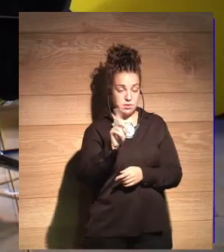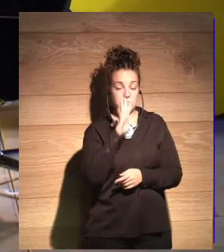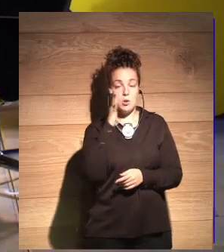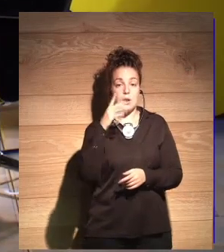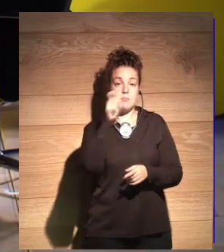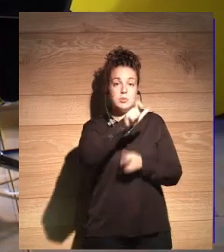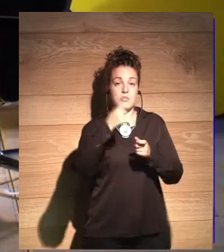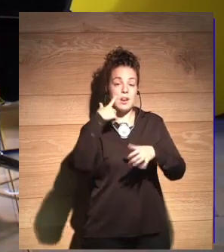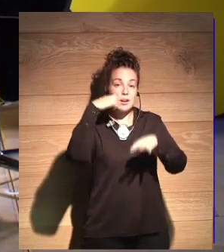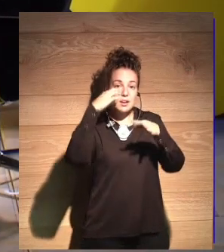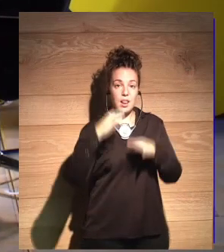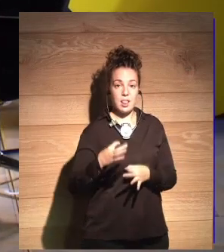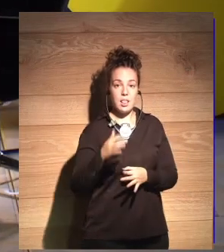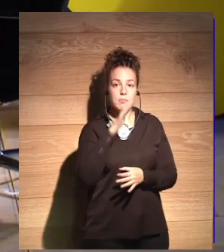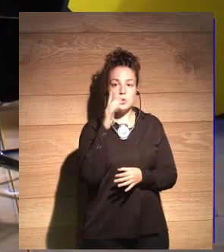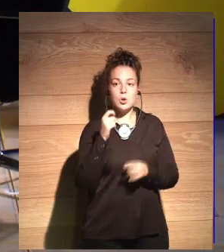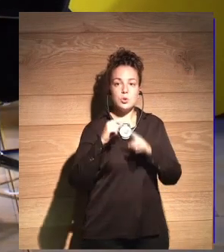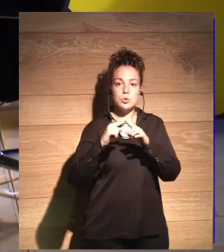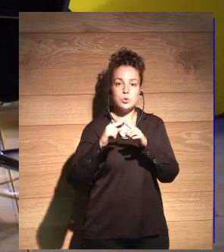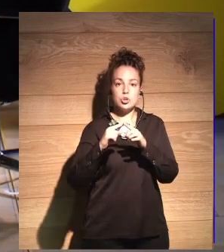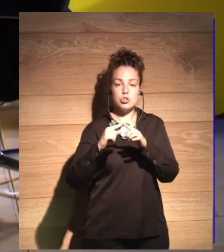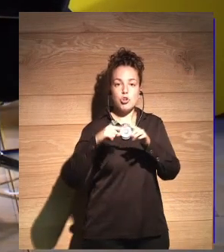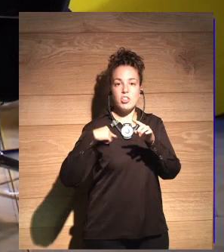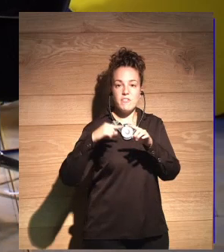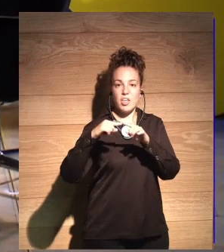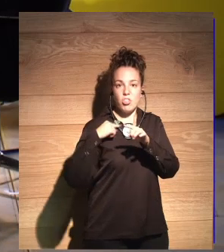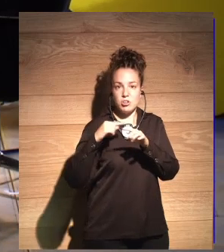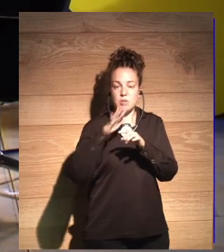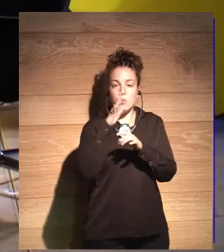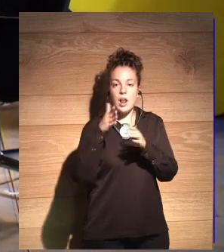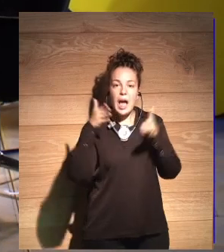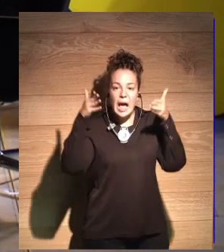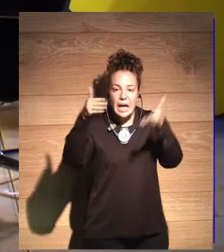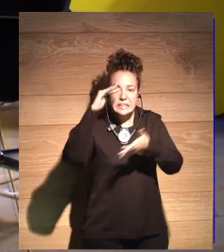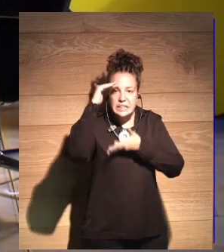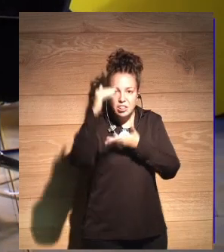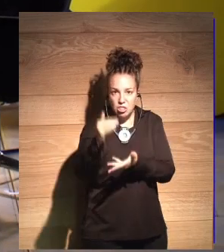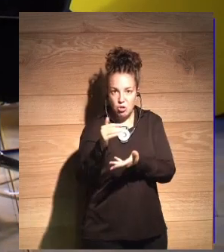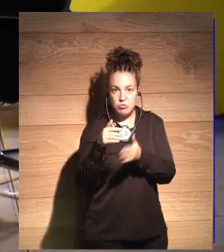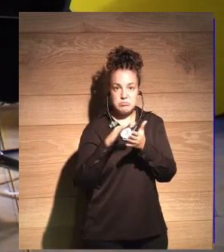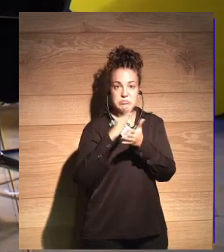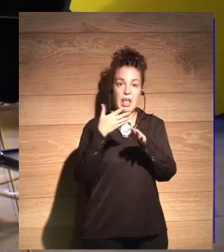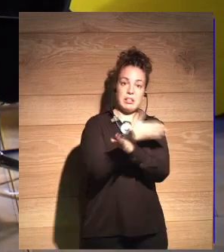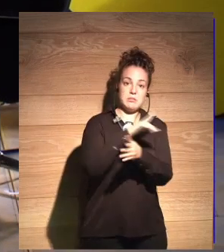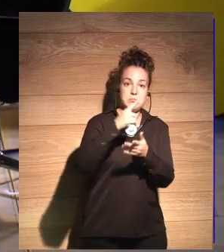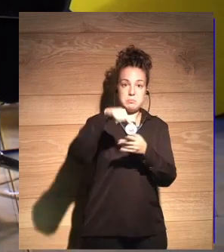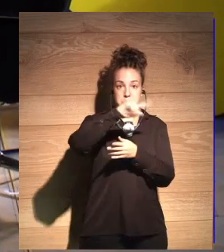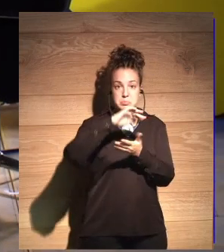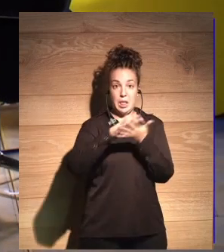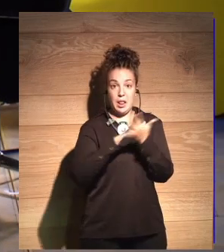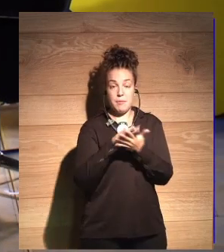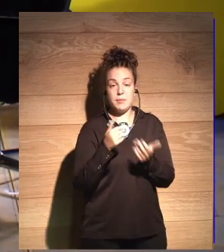are people whose reality is made up of the impact of those notifications in that fight for